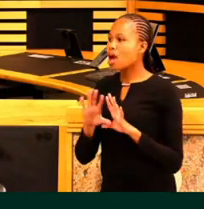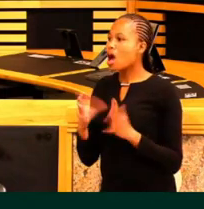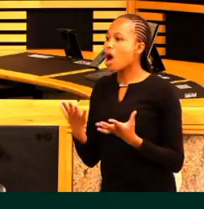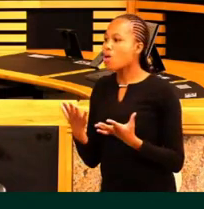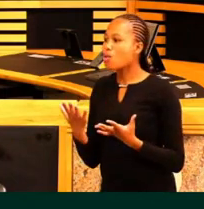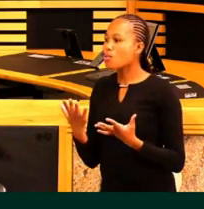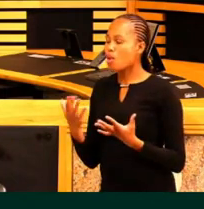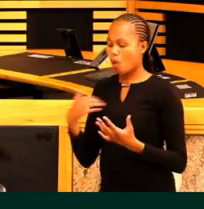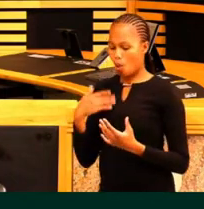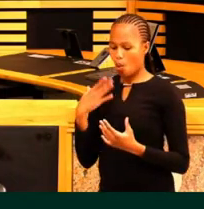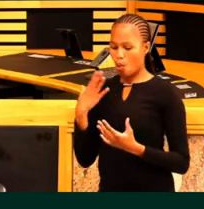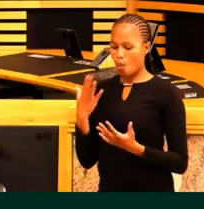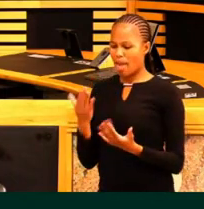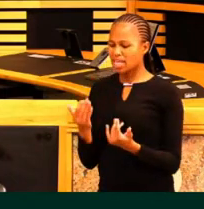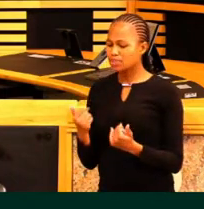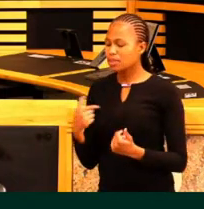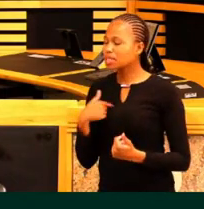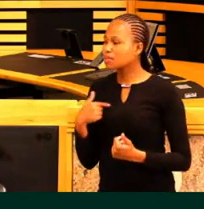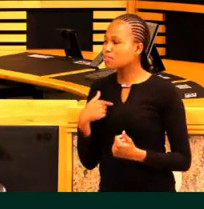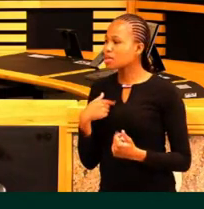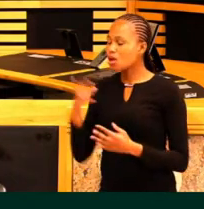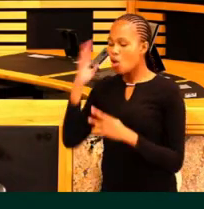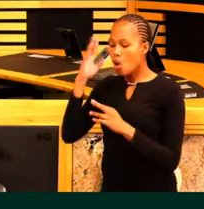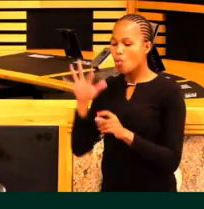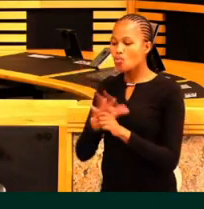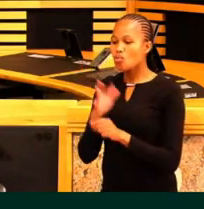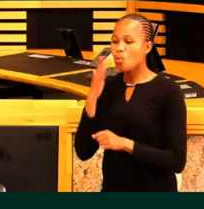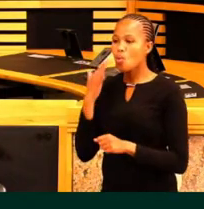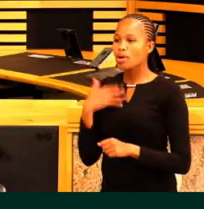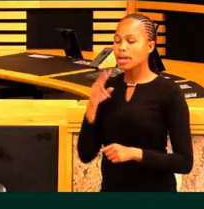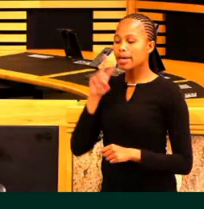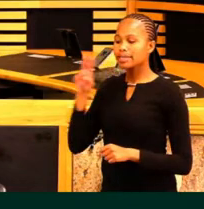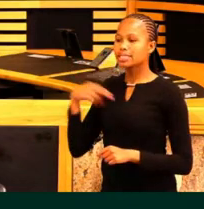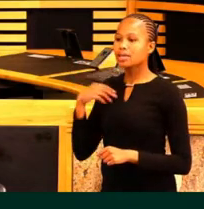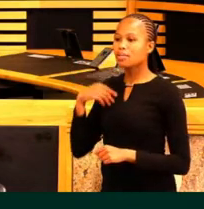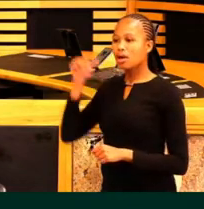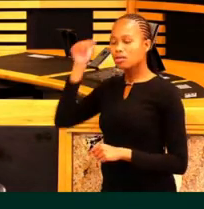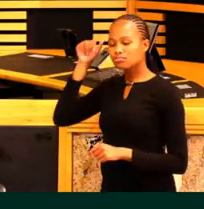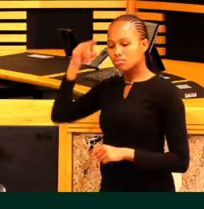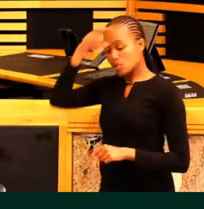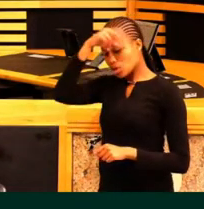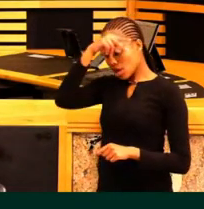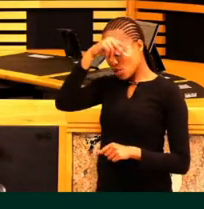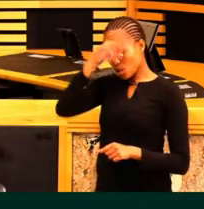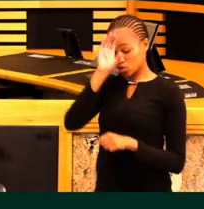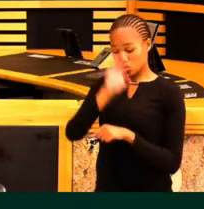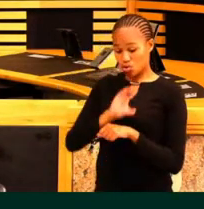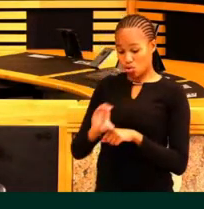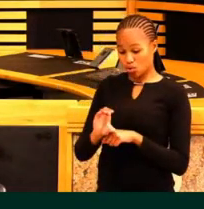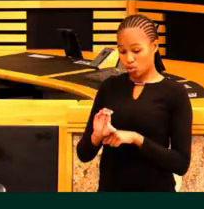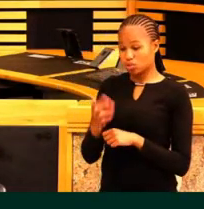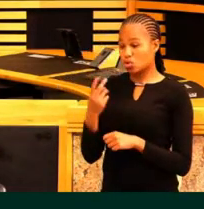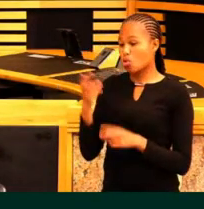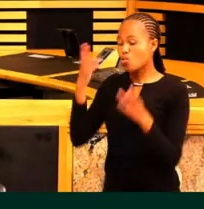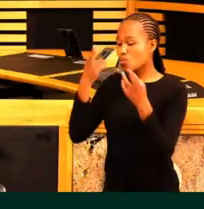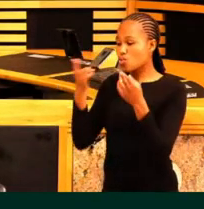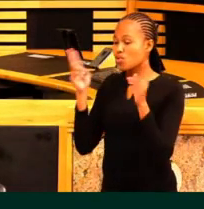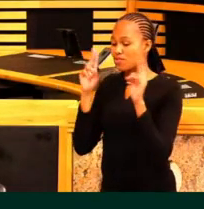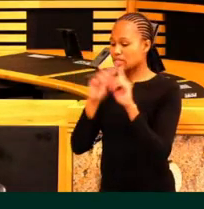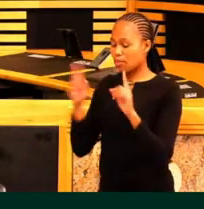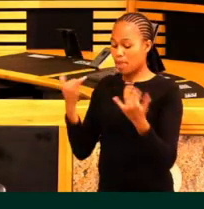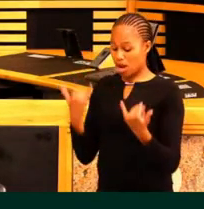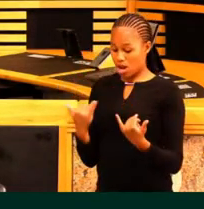how do you expect me to be hopeful when I see my elders graduating from college or university and still have no